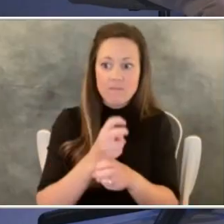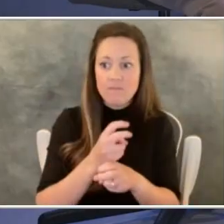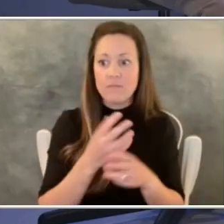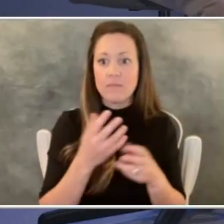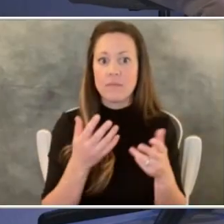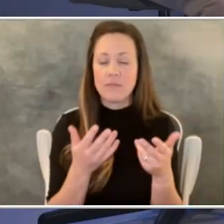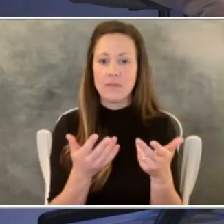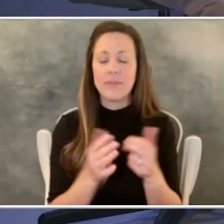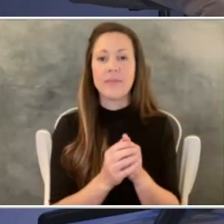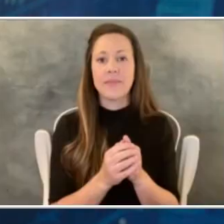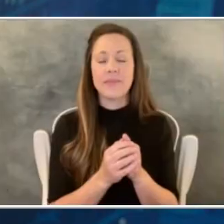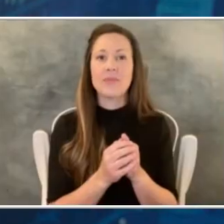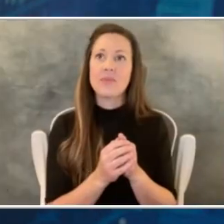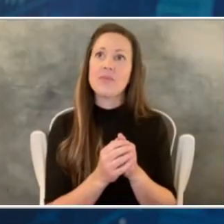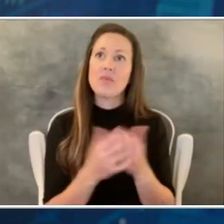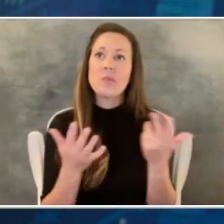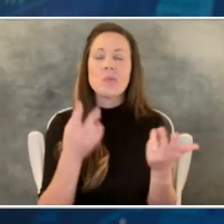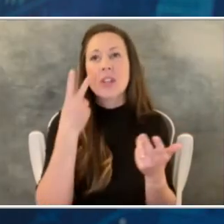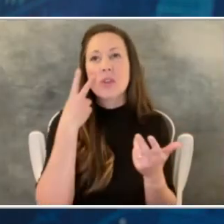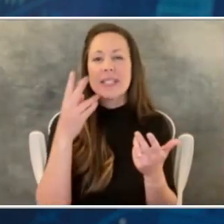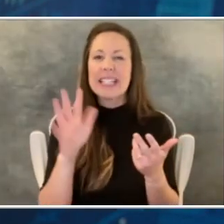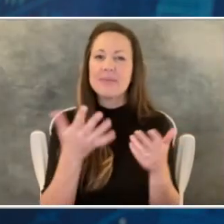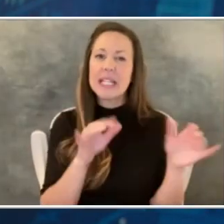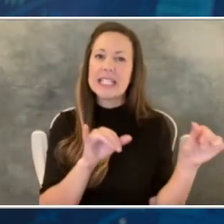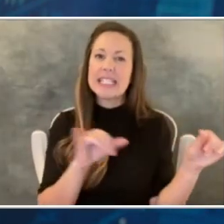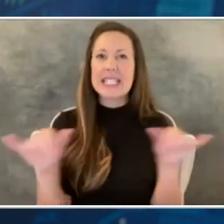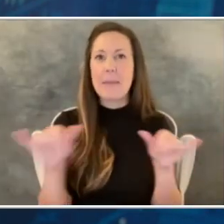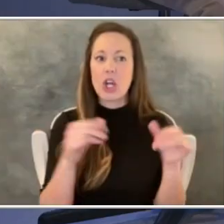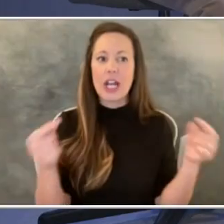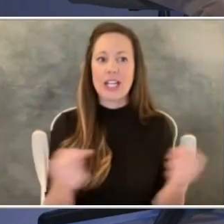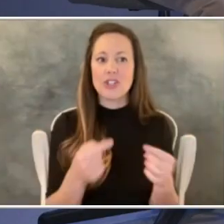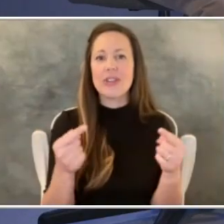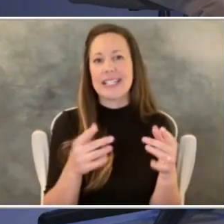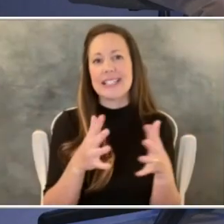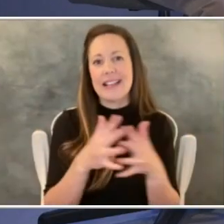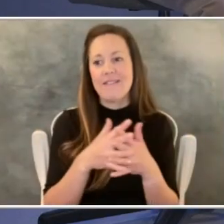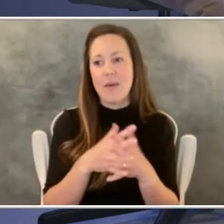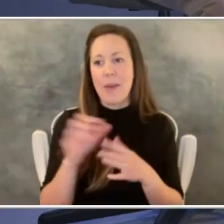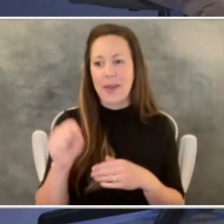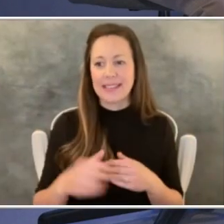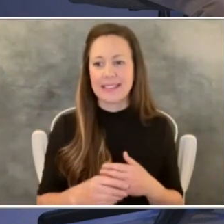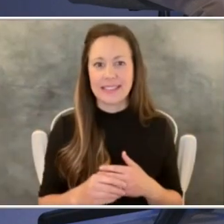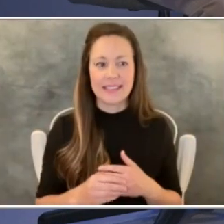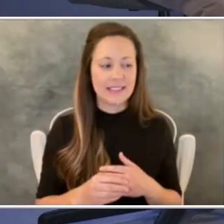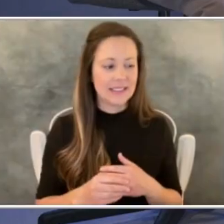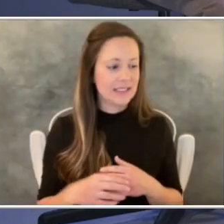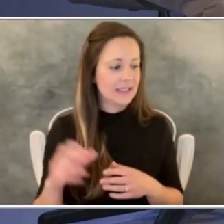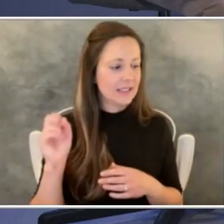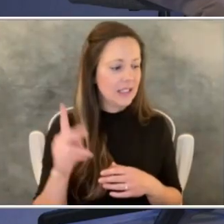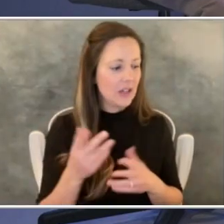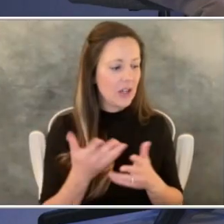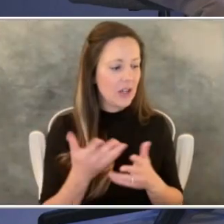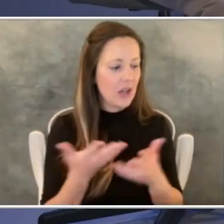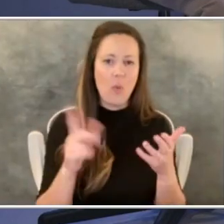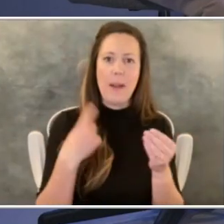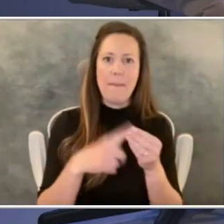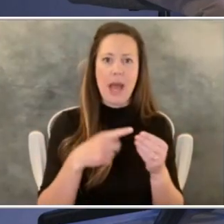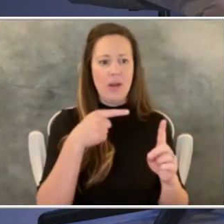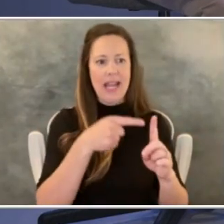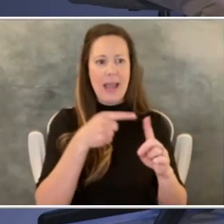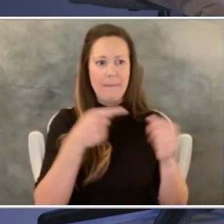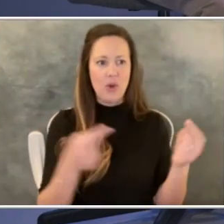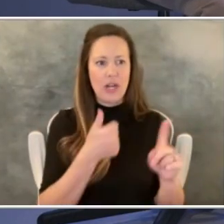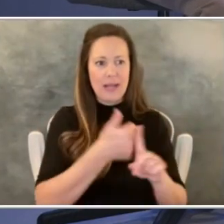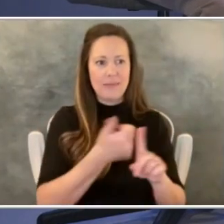see similar injuries commonly in football, yes. And then what about him re-injuring himself after he gets